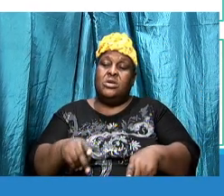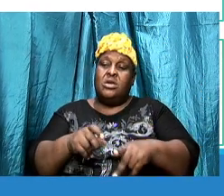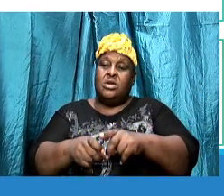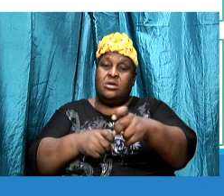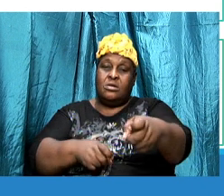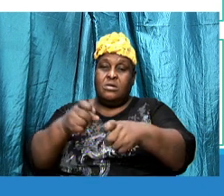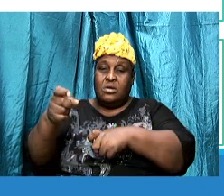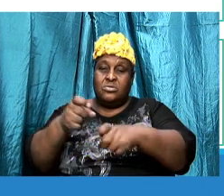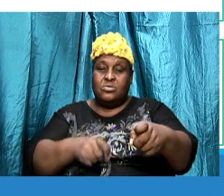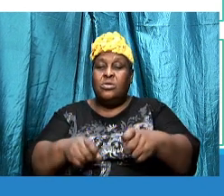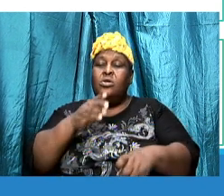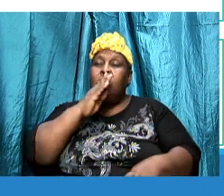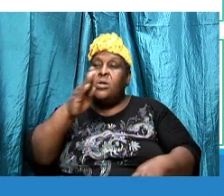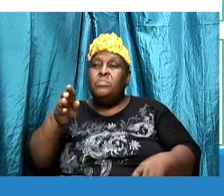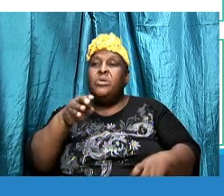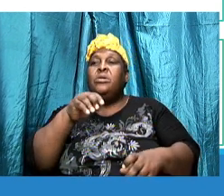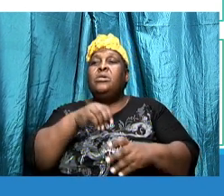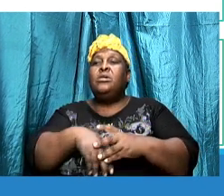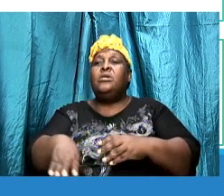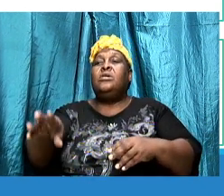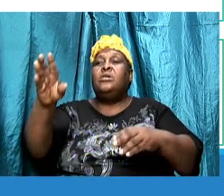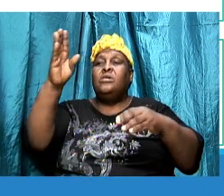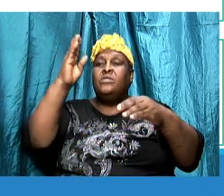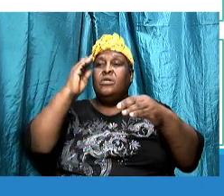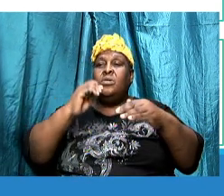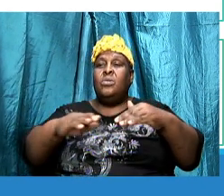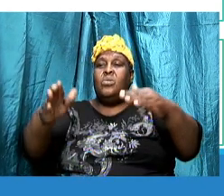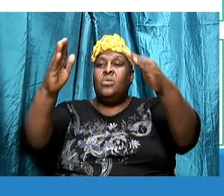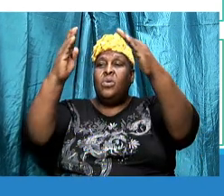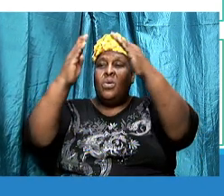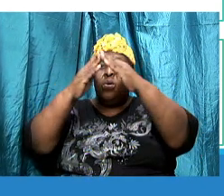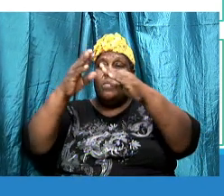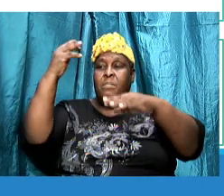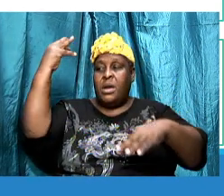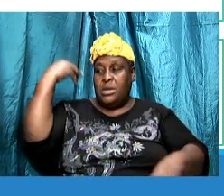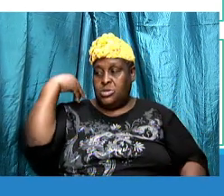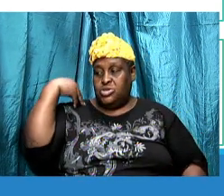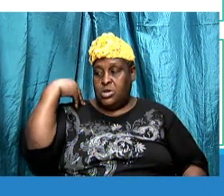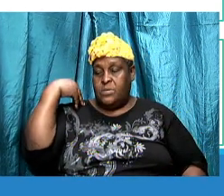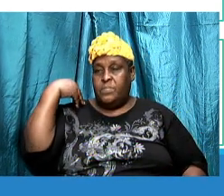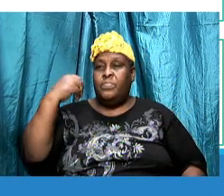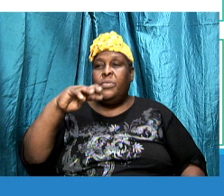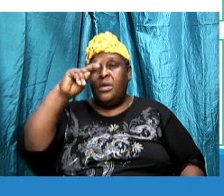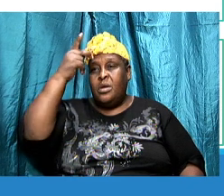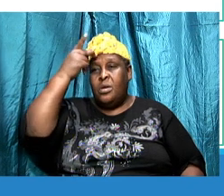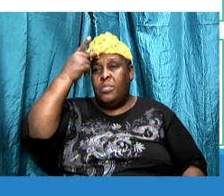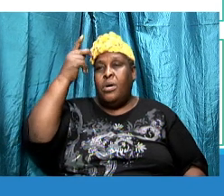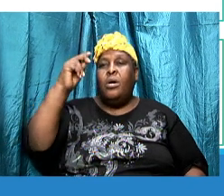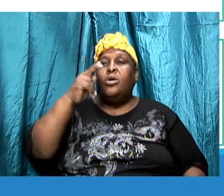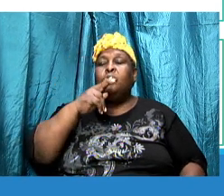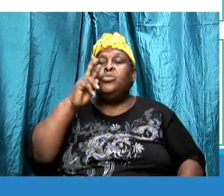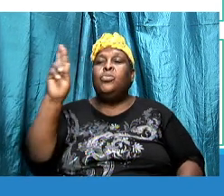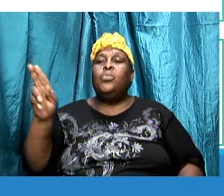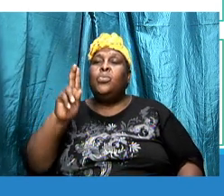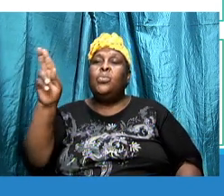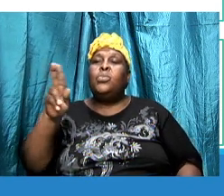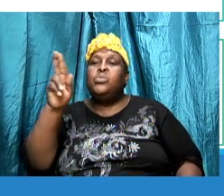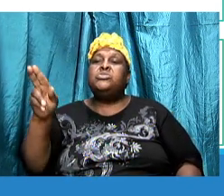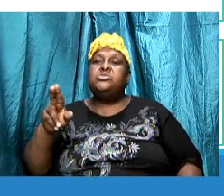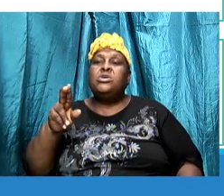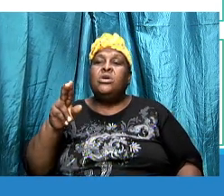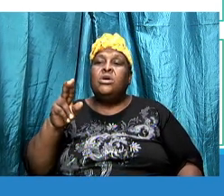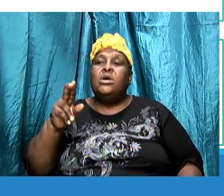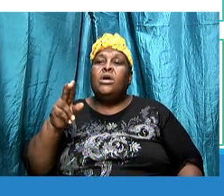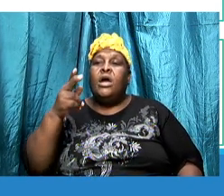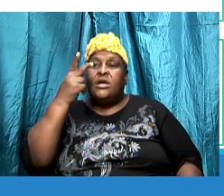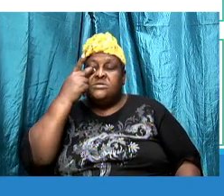be the steward. And so these were humble terms that Paul used to, and he's saying that this is how you should view